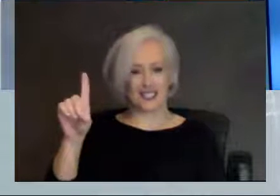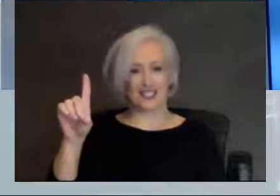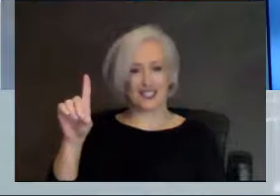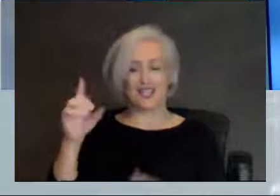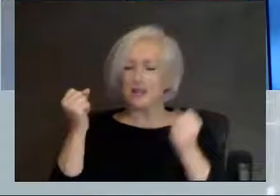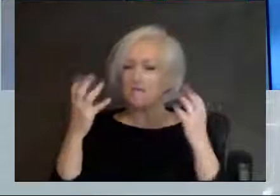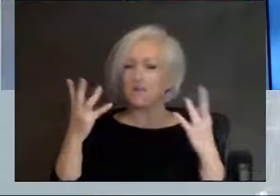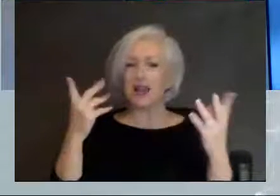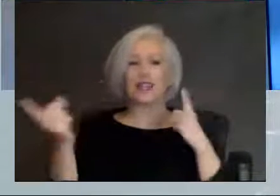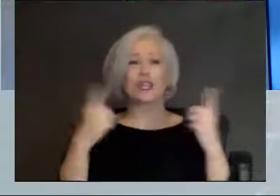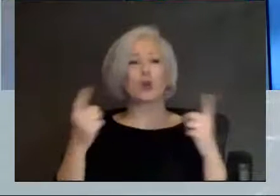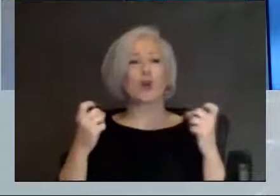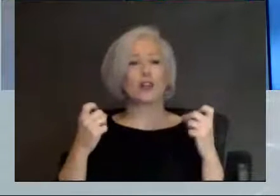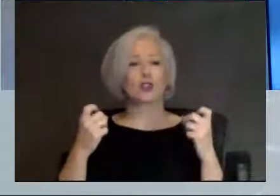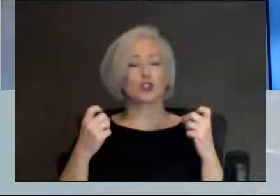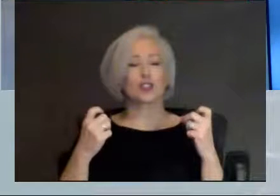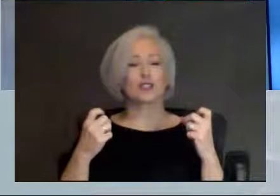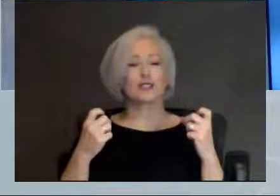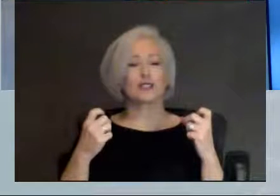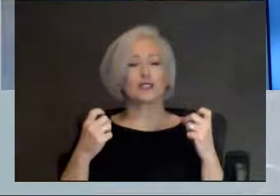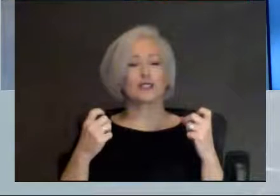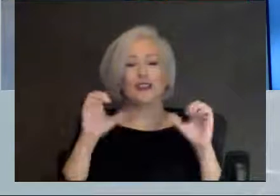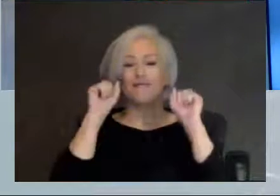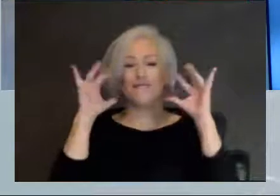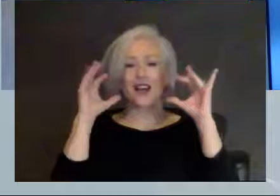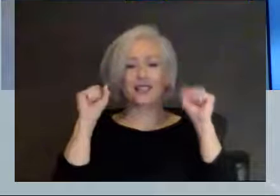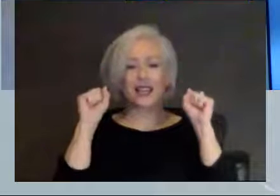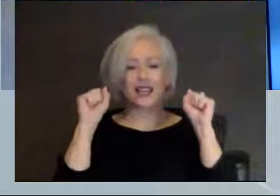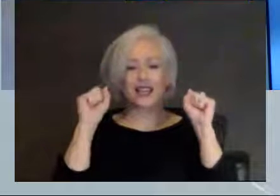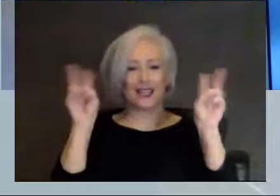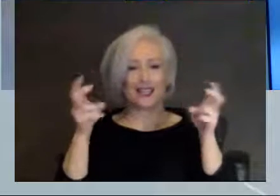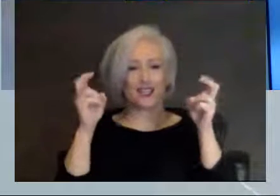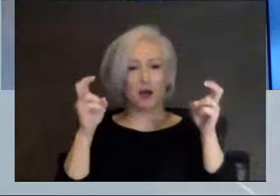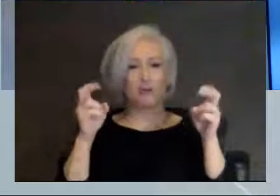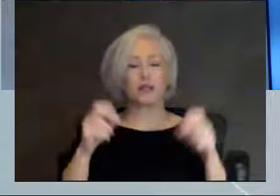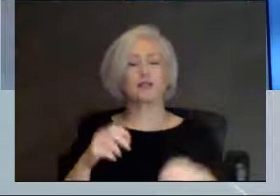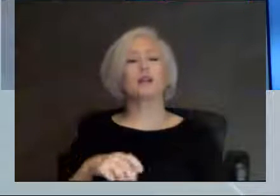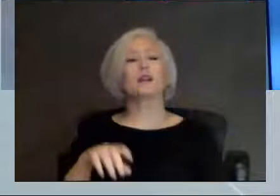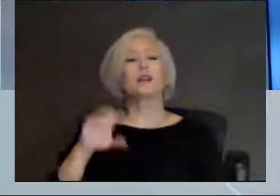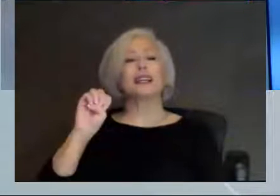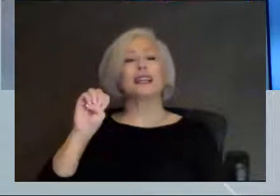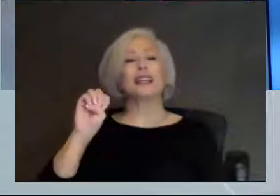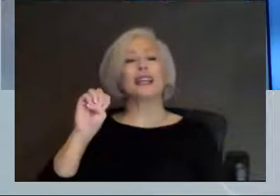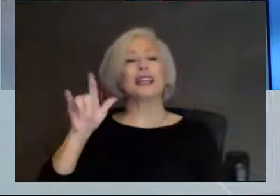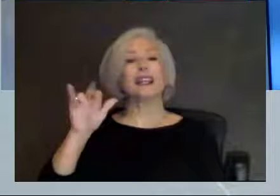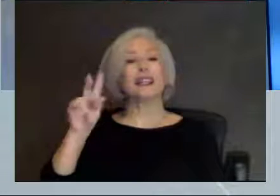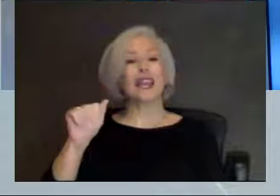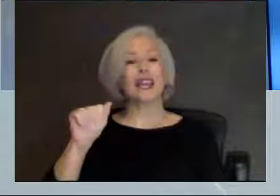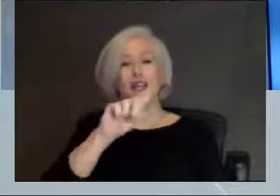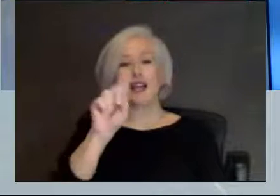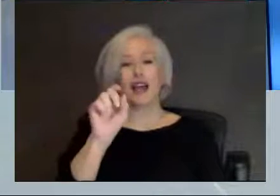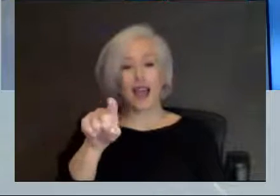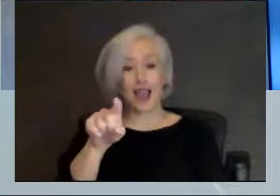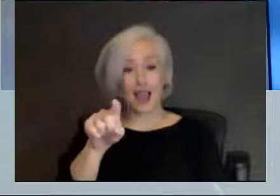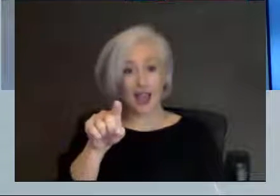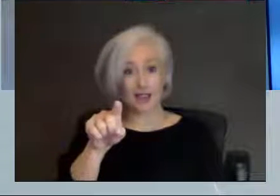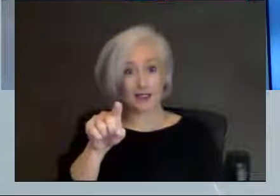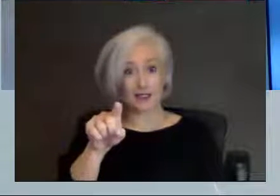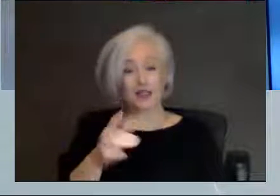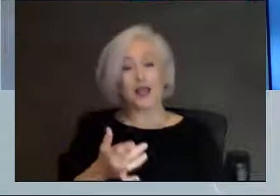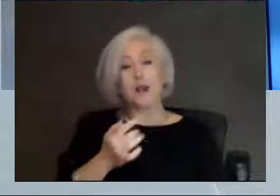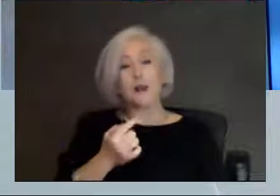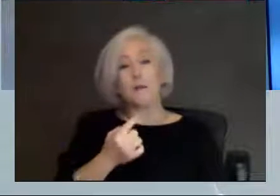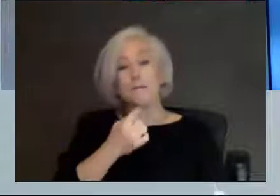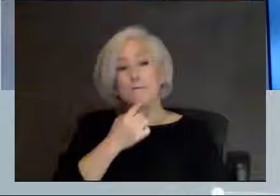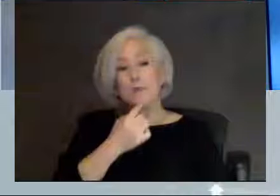has a question. She would like to know, Dr. Dandawante, would the bitter taste happen before you see blood in your stool or other